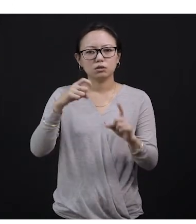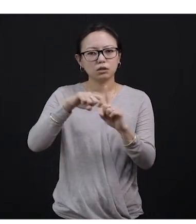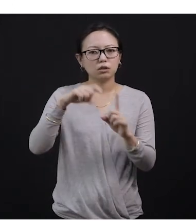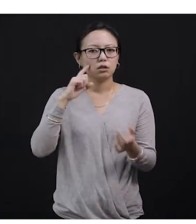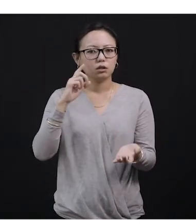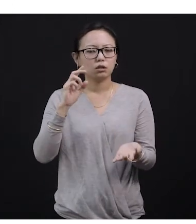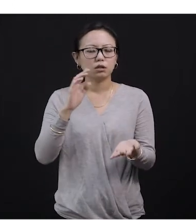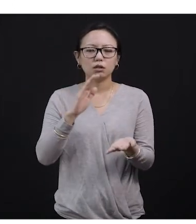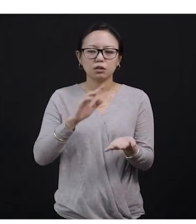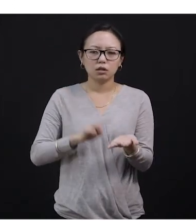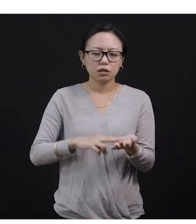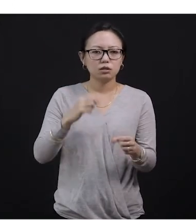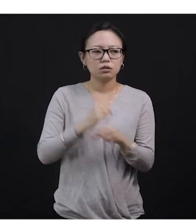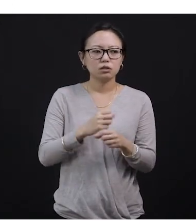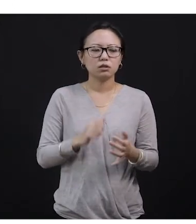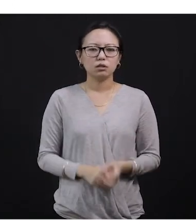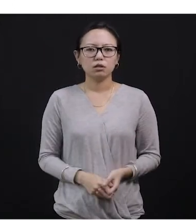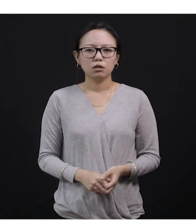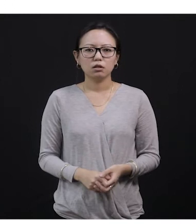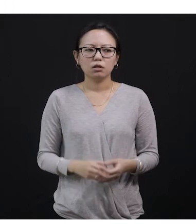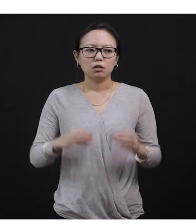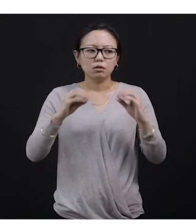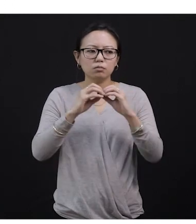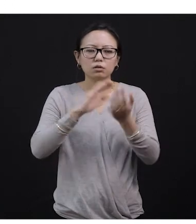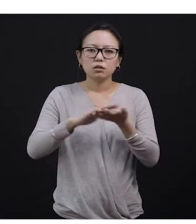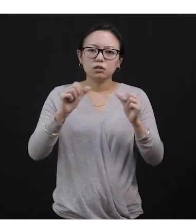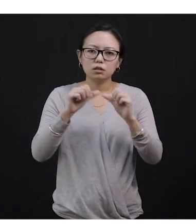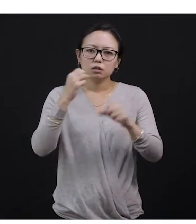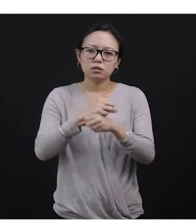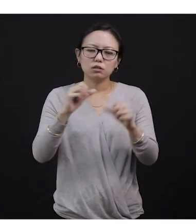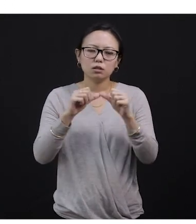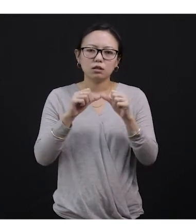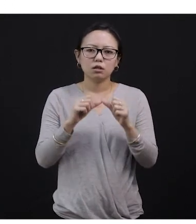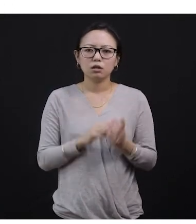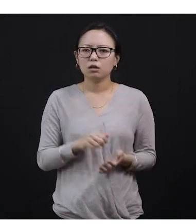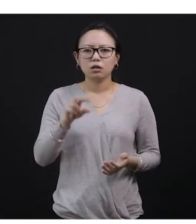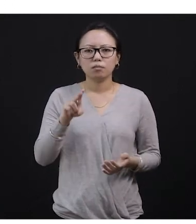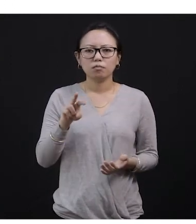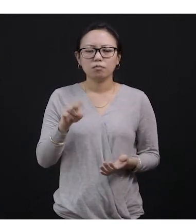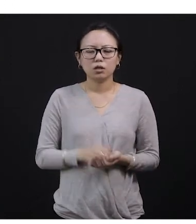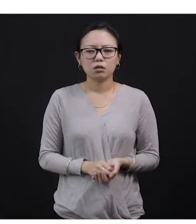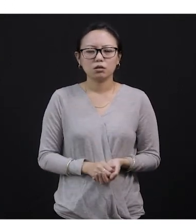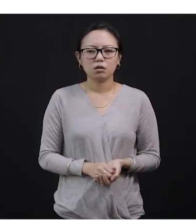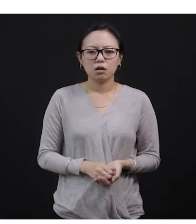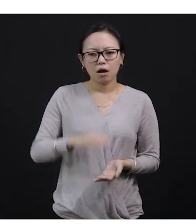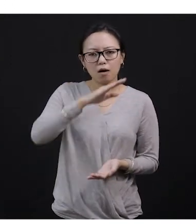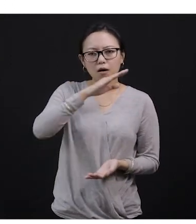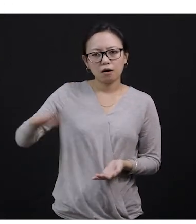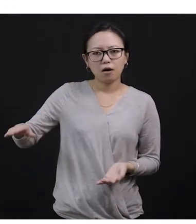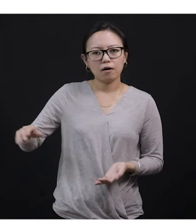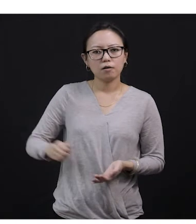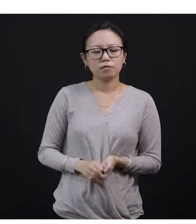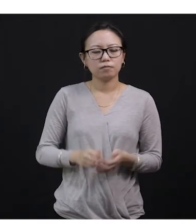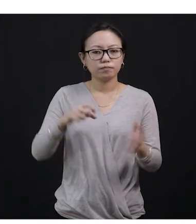that they get from half of the share they gave to the king. All right. Now the king, they